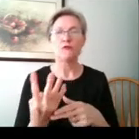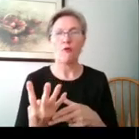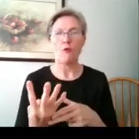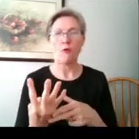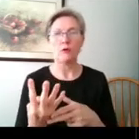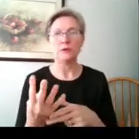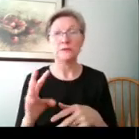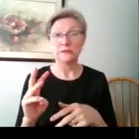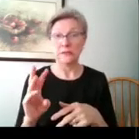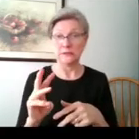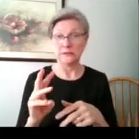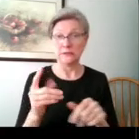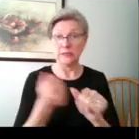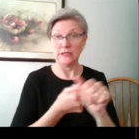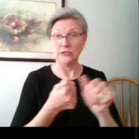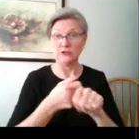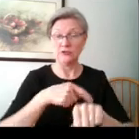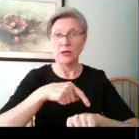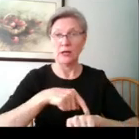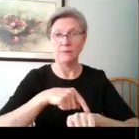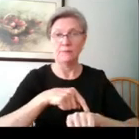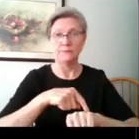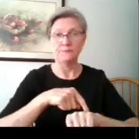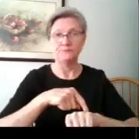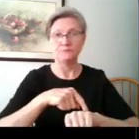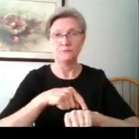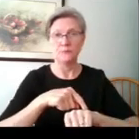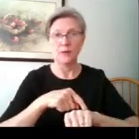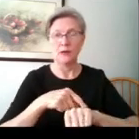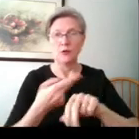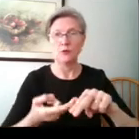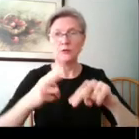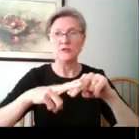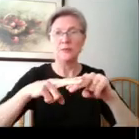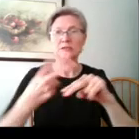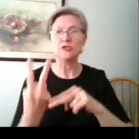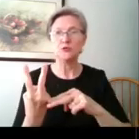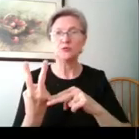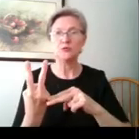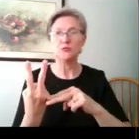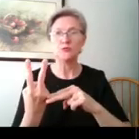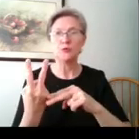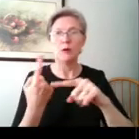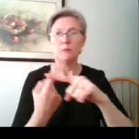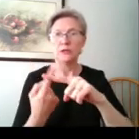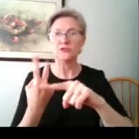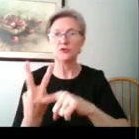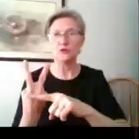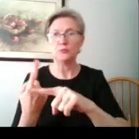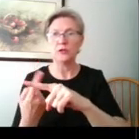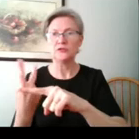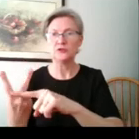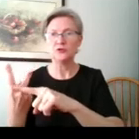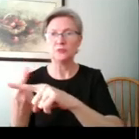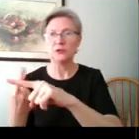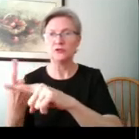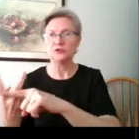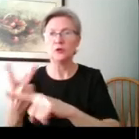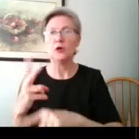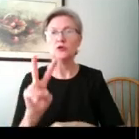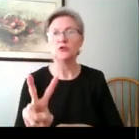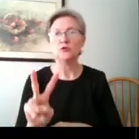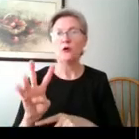by sixes, right? Because each time this is going up by 2, right? Because each bag costs $2. 2, 4, 6.